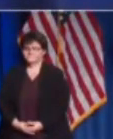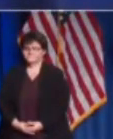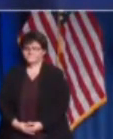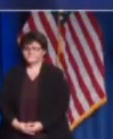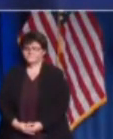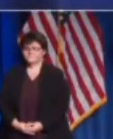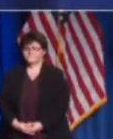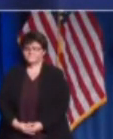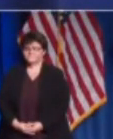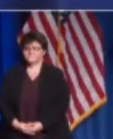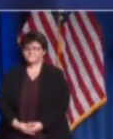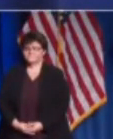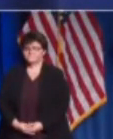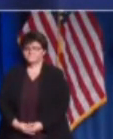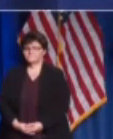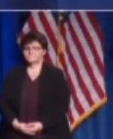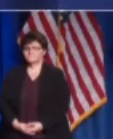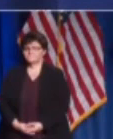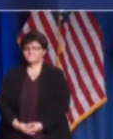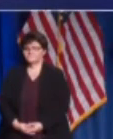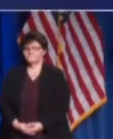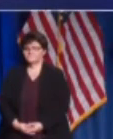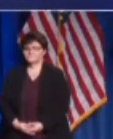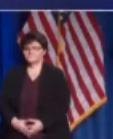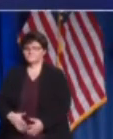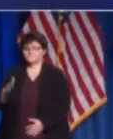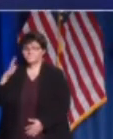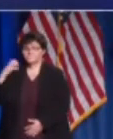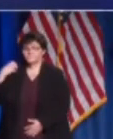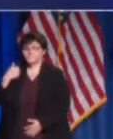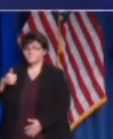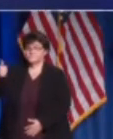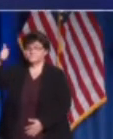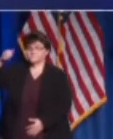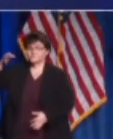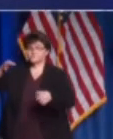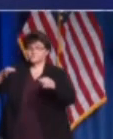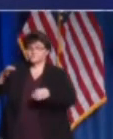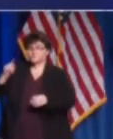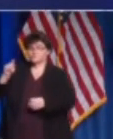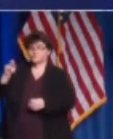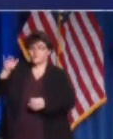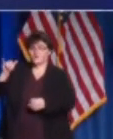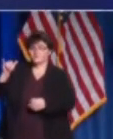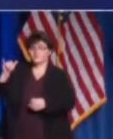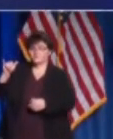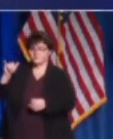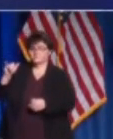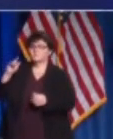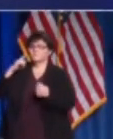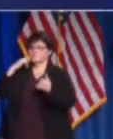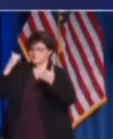Ladies and gentlemen, former Chief Justice Chase T. Rogers will now administer the oath of office to Governor Ned Lamont.